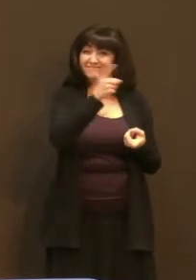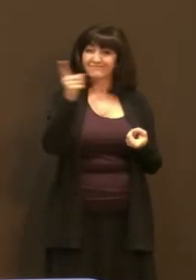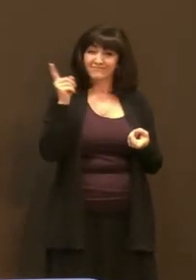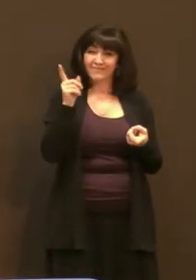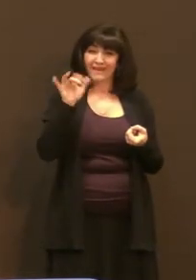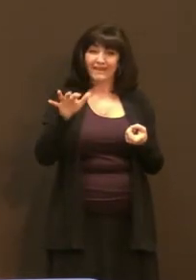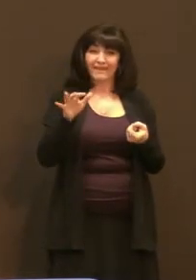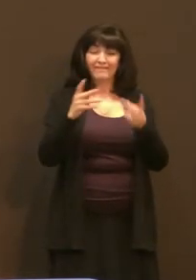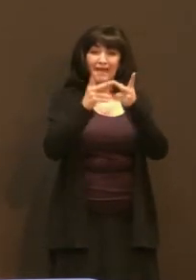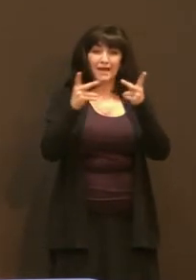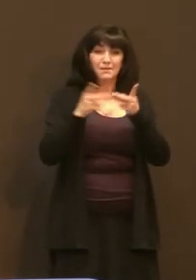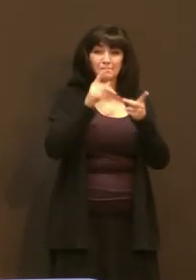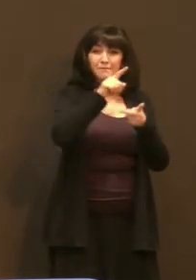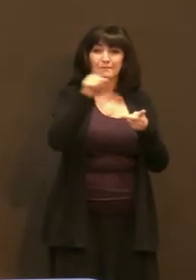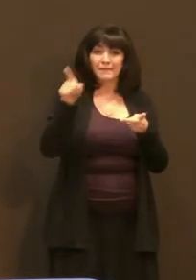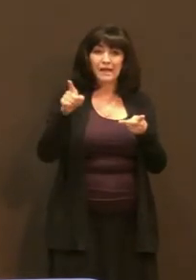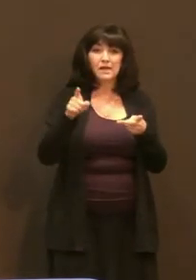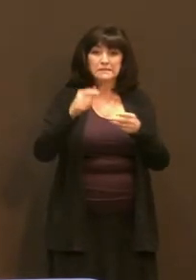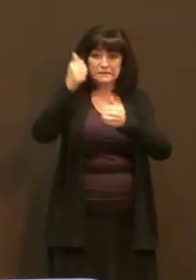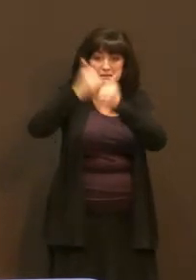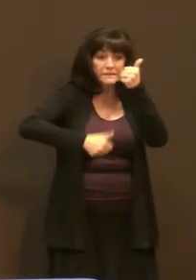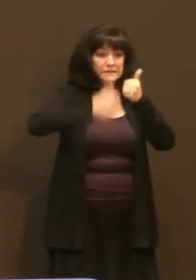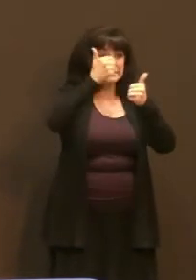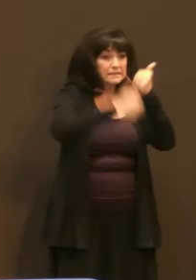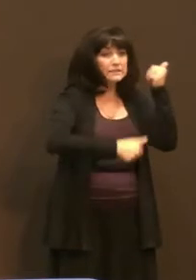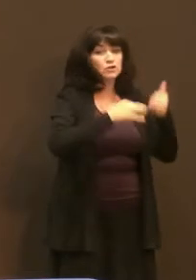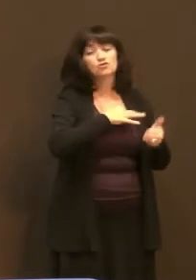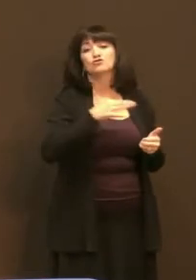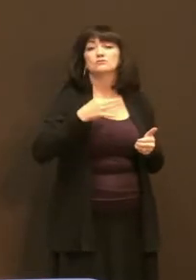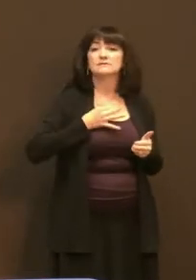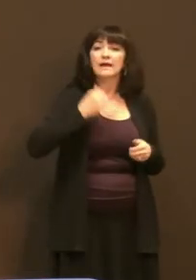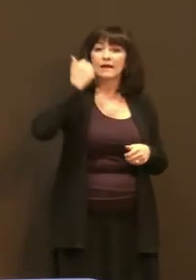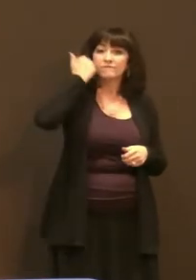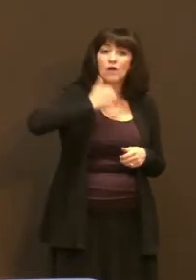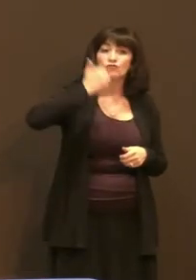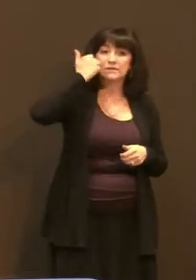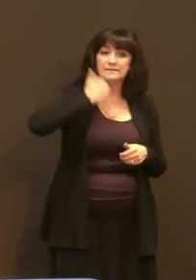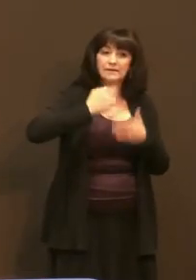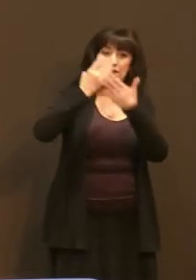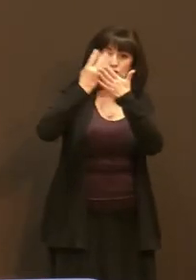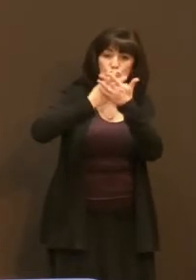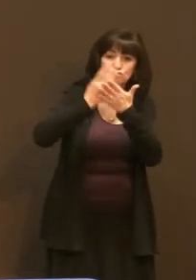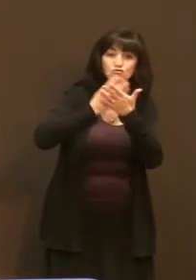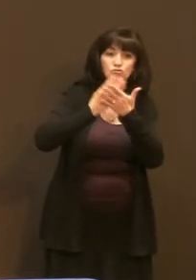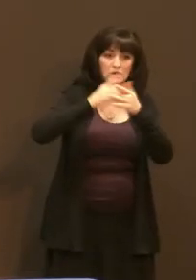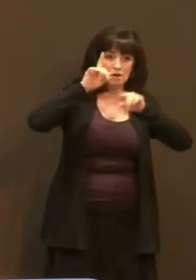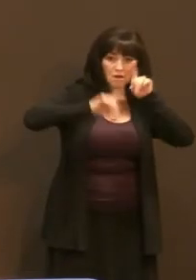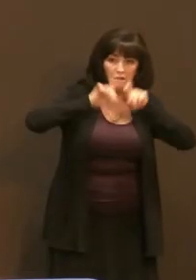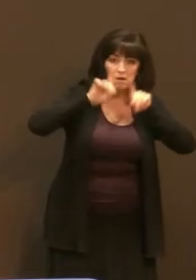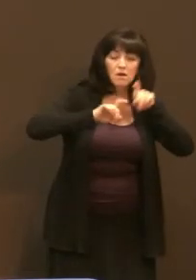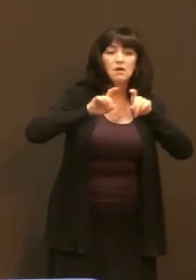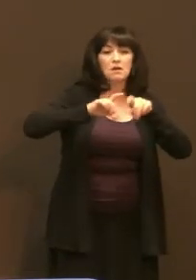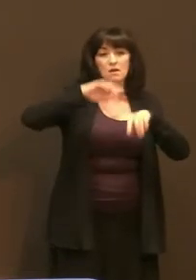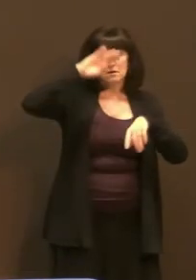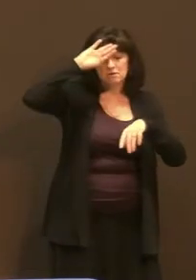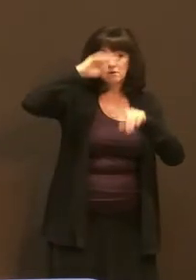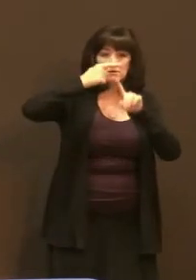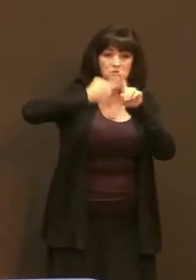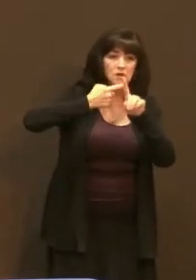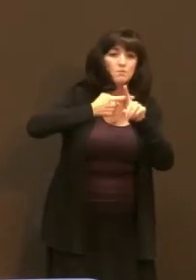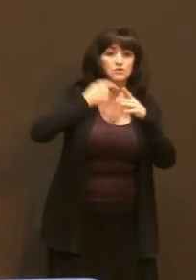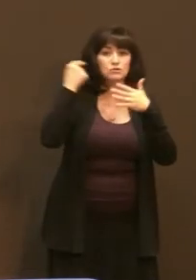So screening every single staff every single day for any symptoms that may be COVID